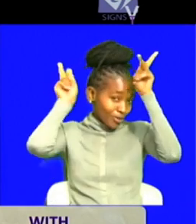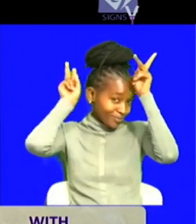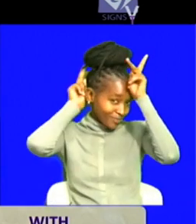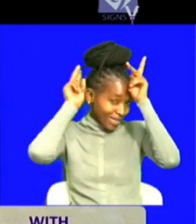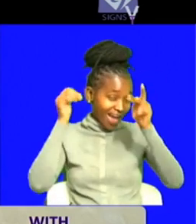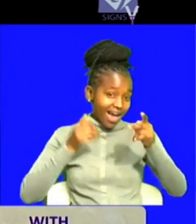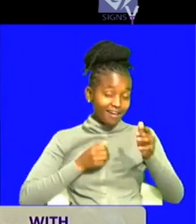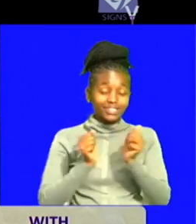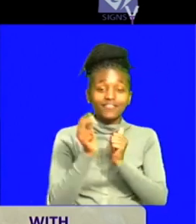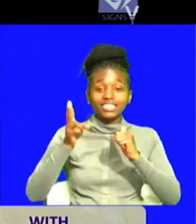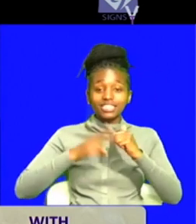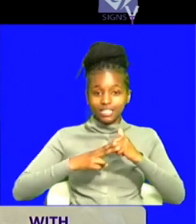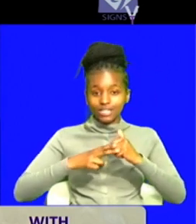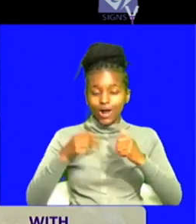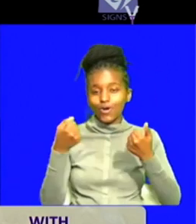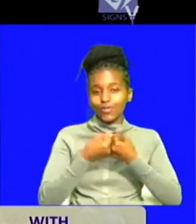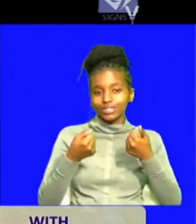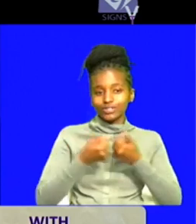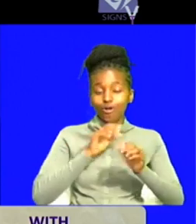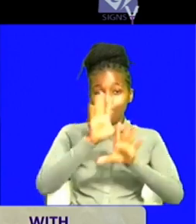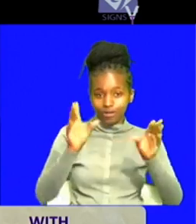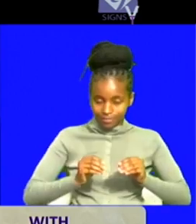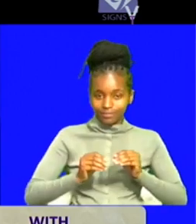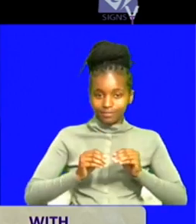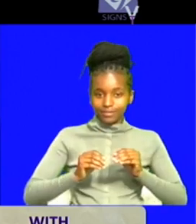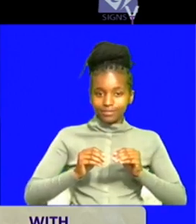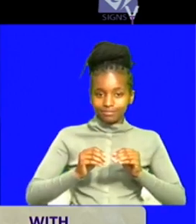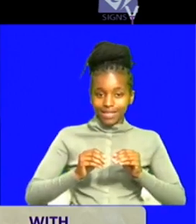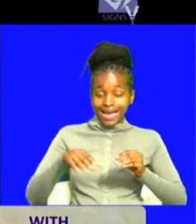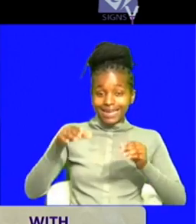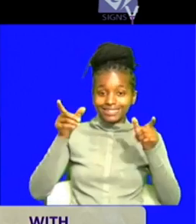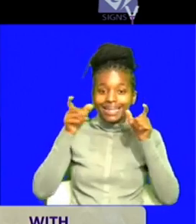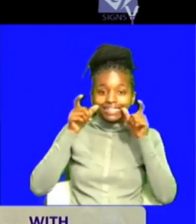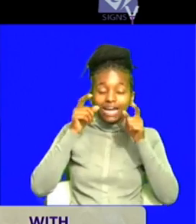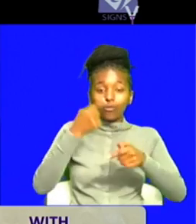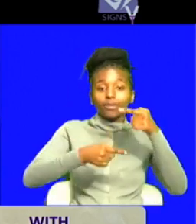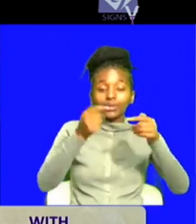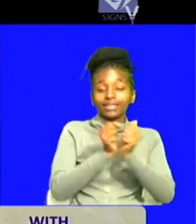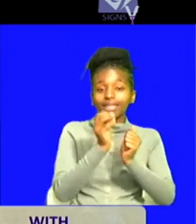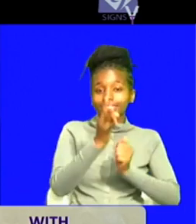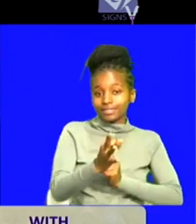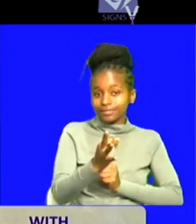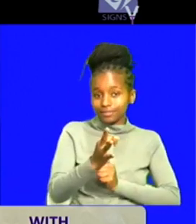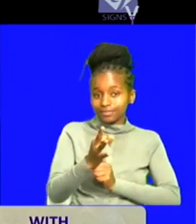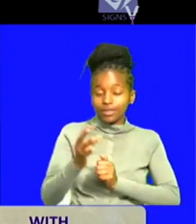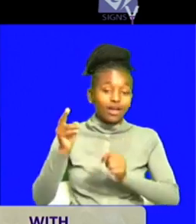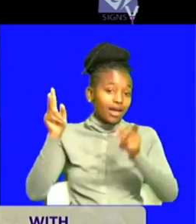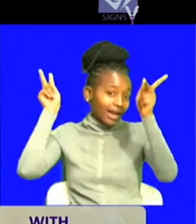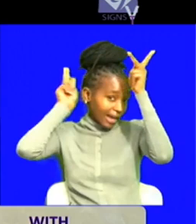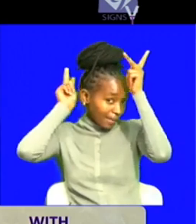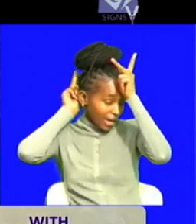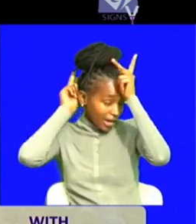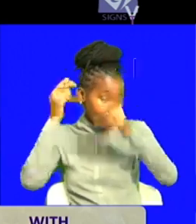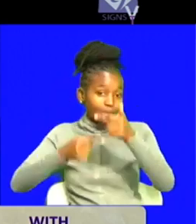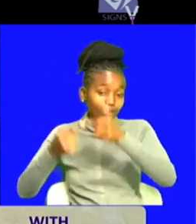17 games in total. Okay. And Tusker has won about 13 games. Right. And Homeboyz has won